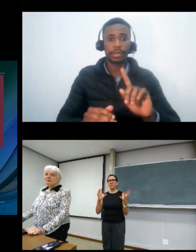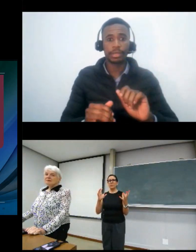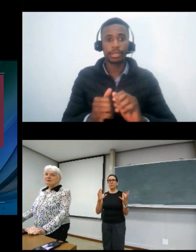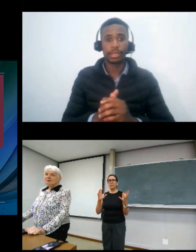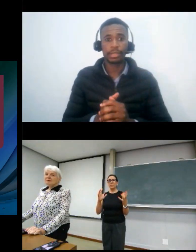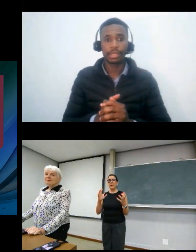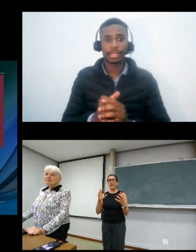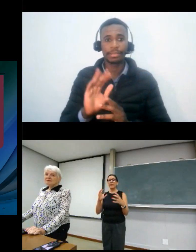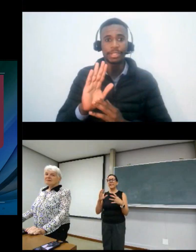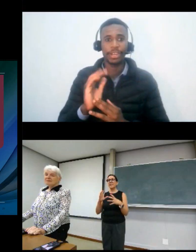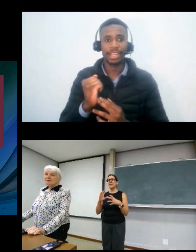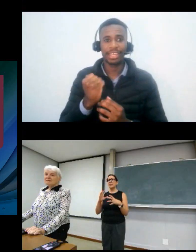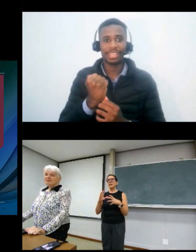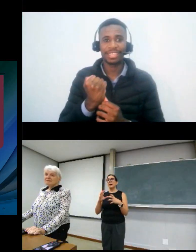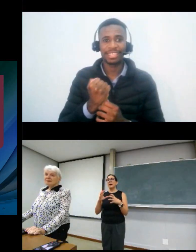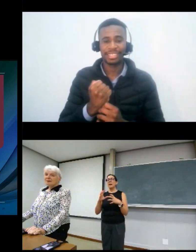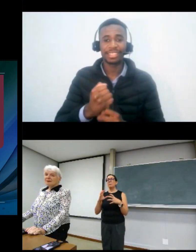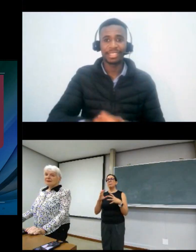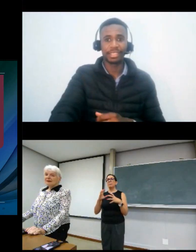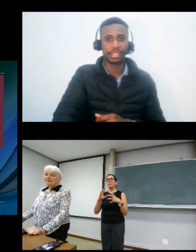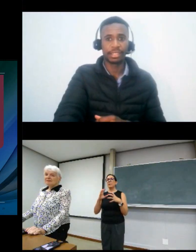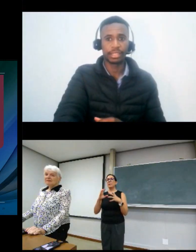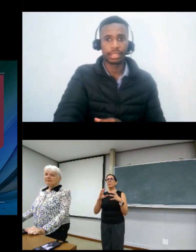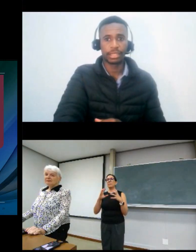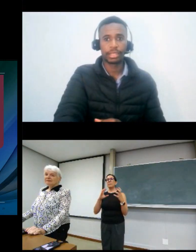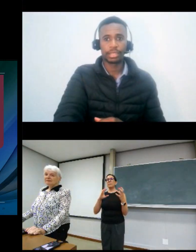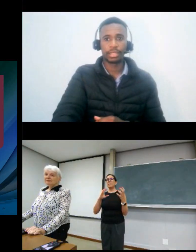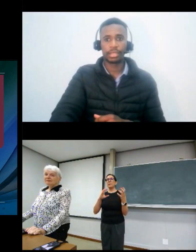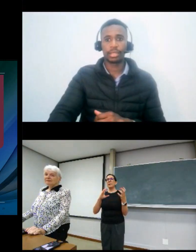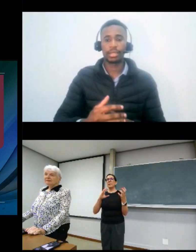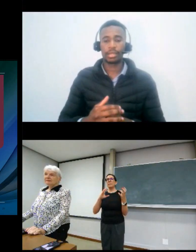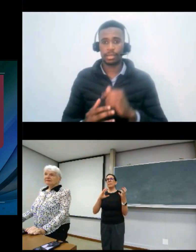you. Yes.